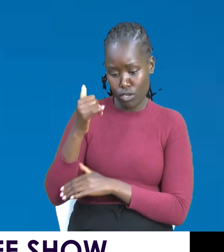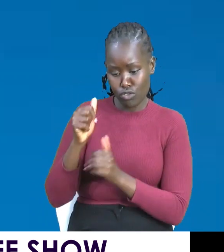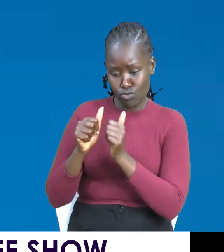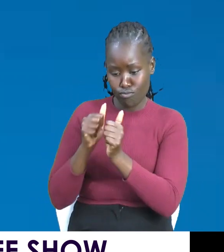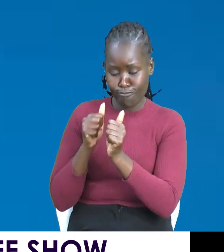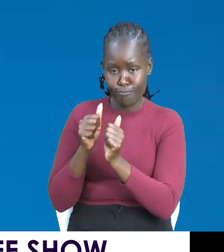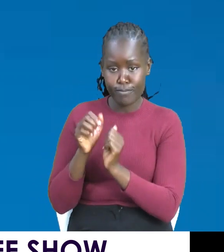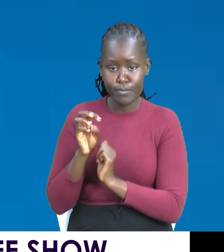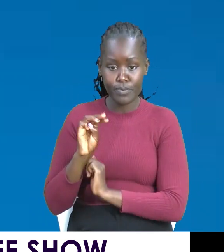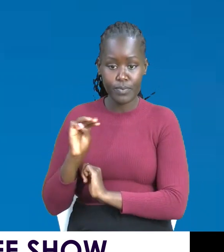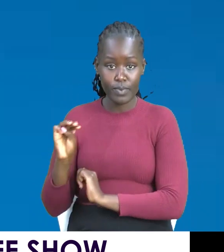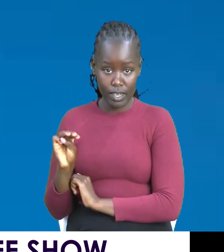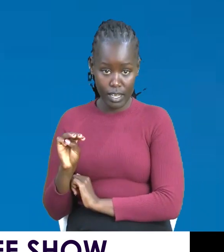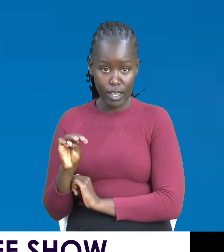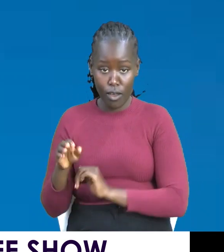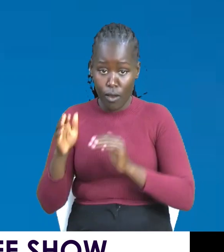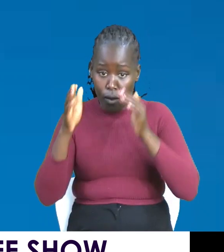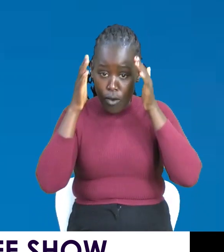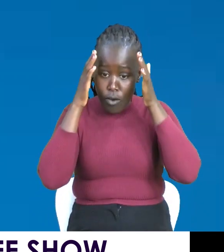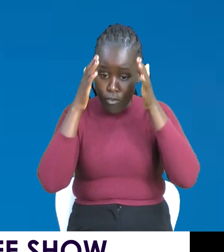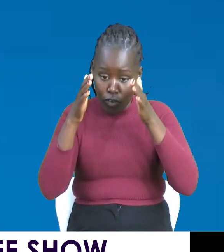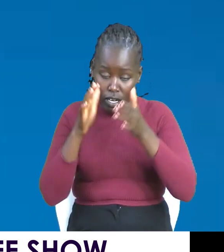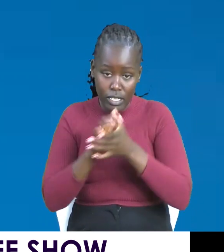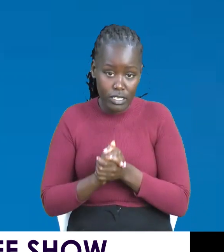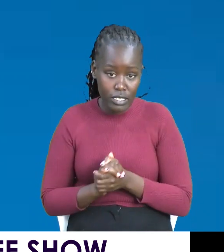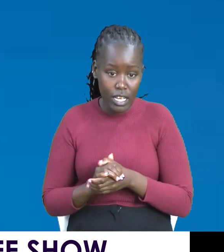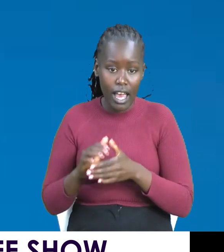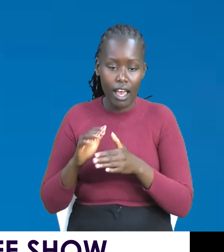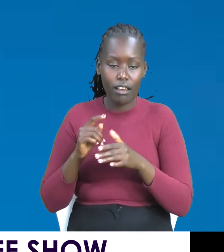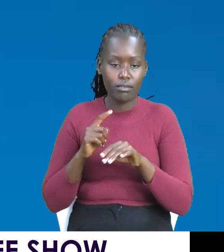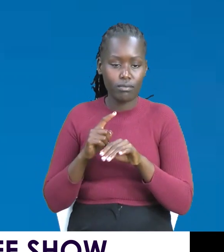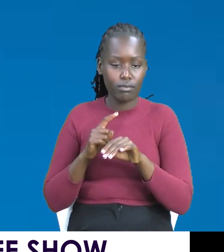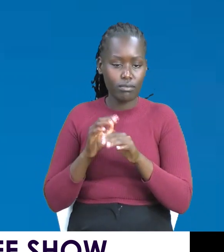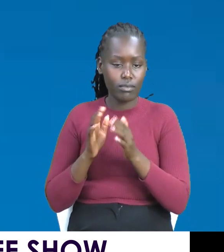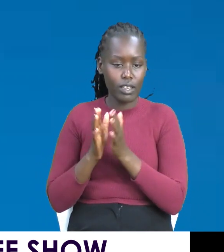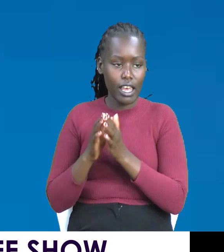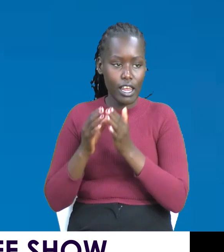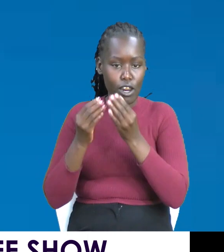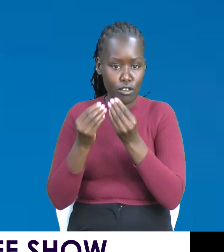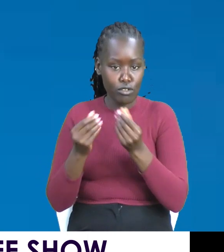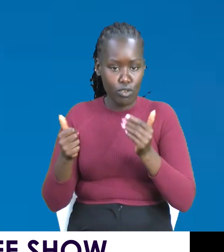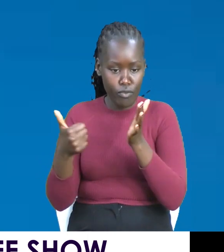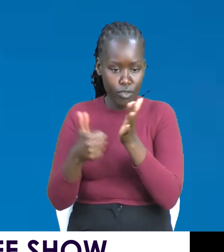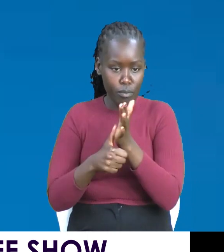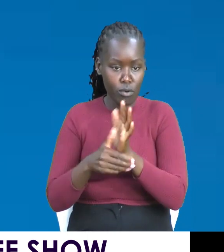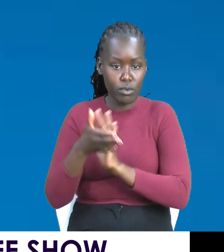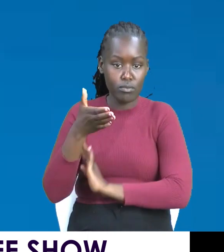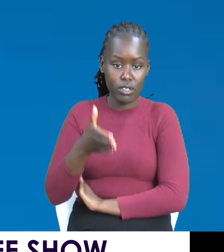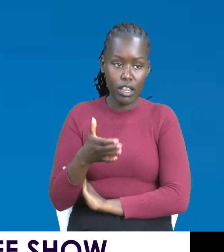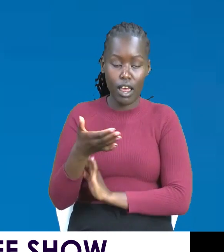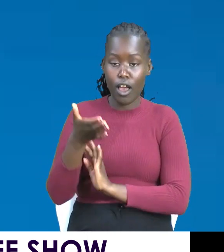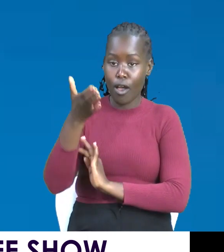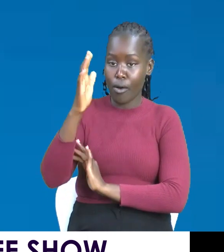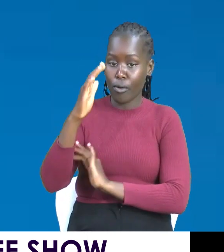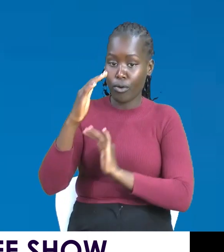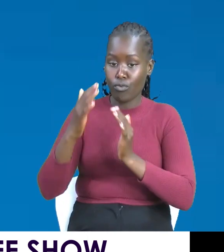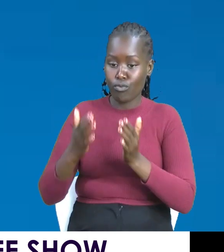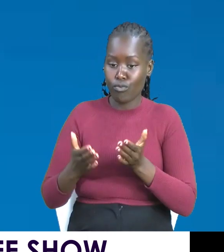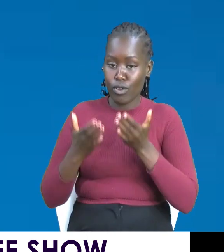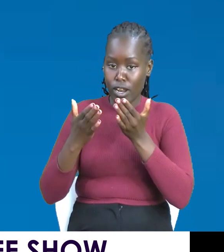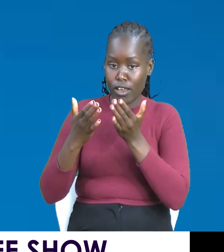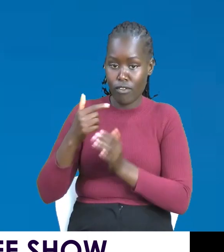them? We need to concentrate and focus and deal with the problems. Right in there, God will give us a